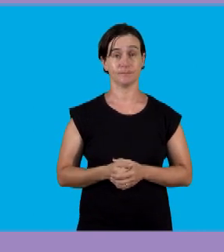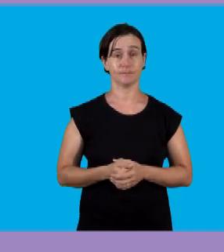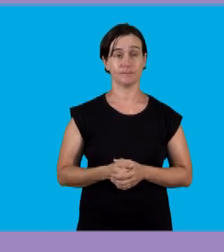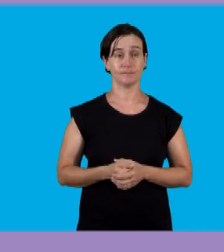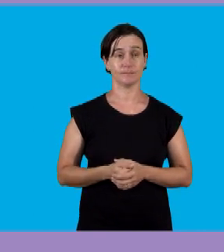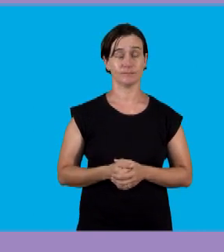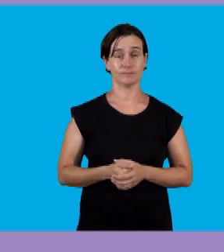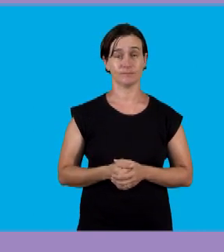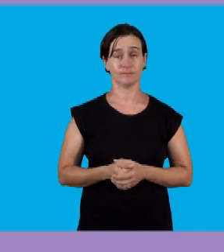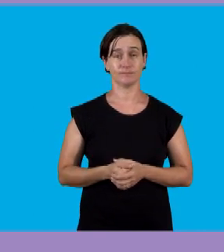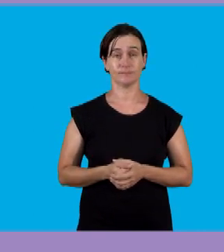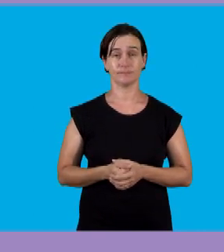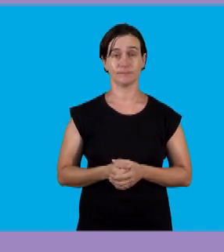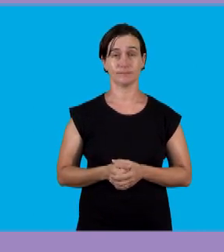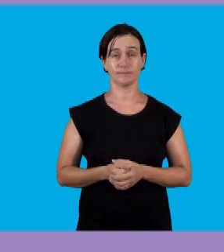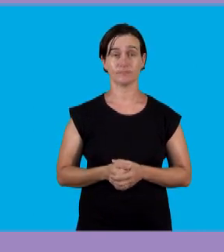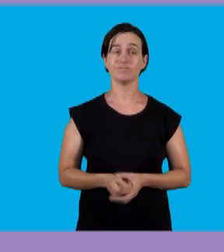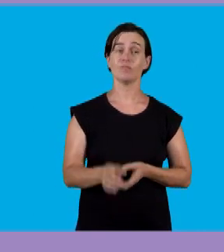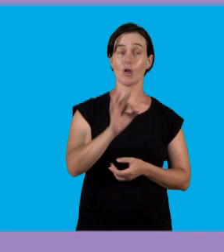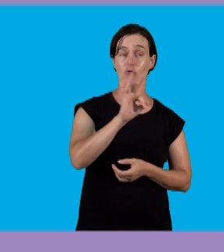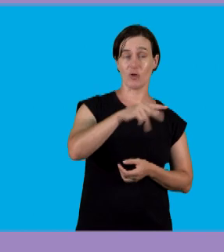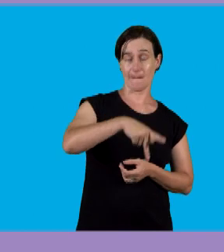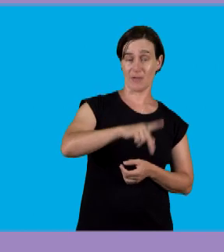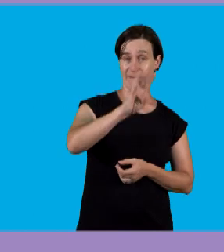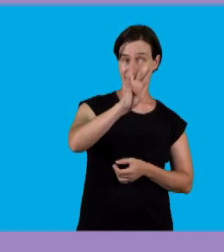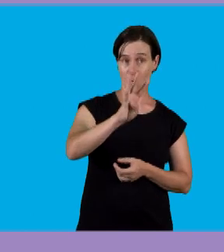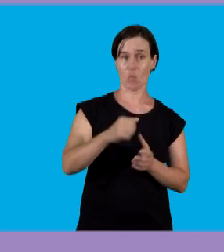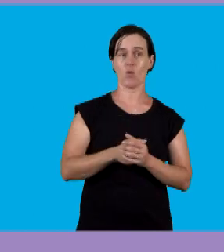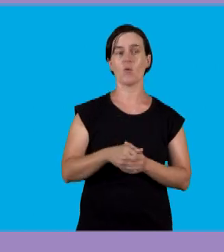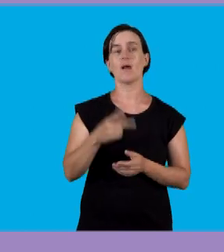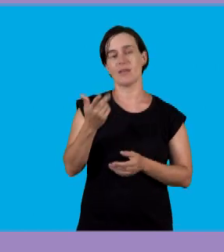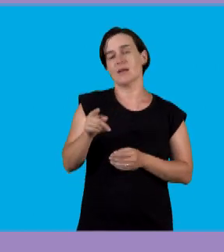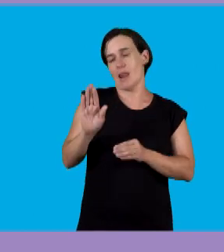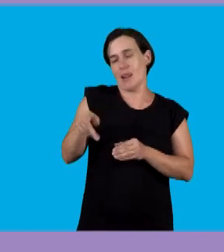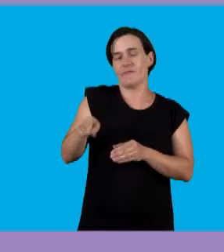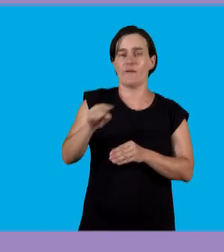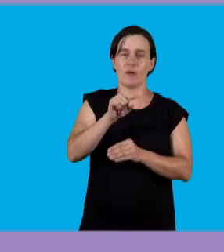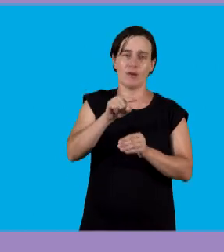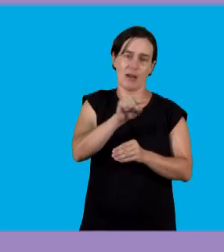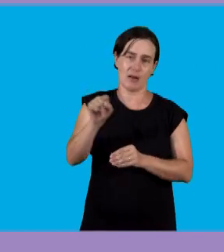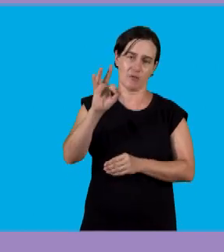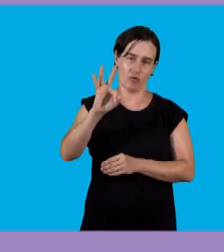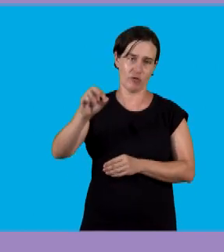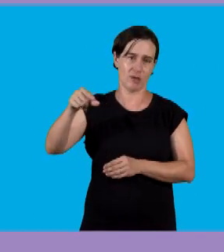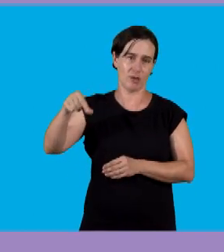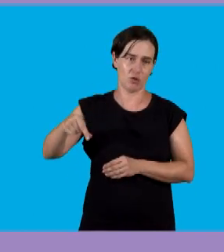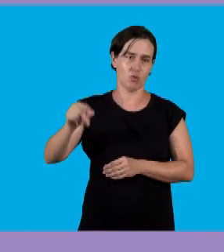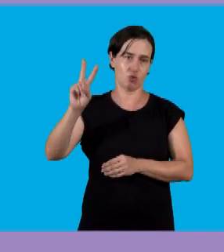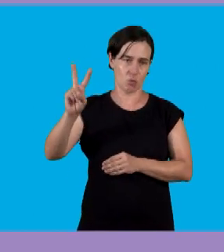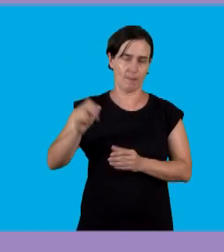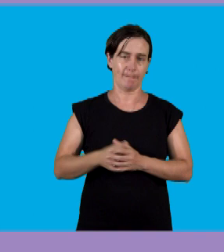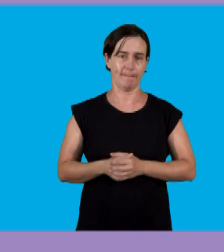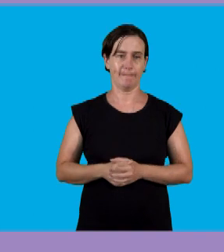So 9 minus 6, that is going to give us a 3. And of course, we still have that p exponent of 4.